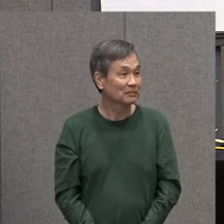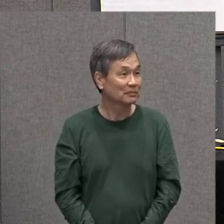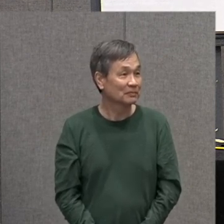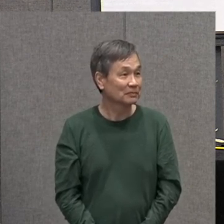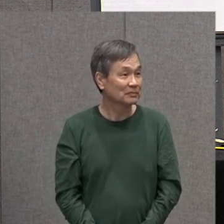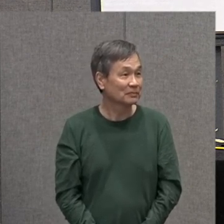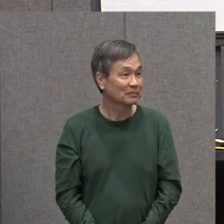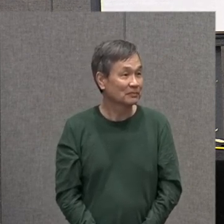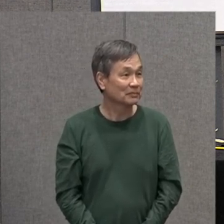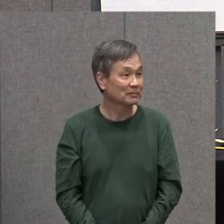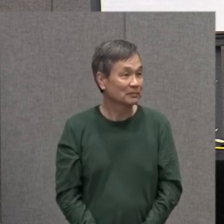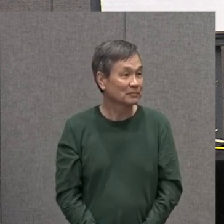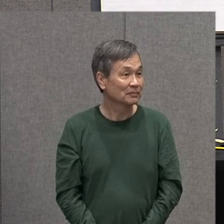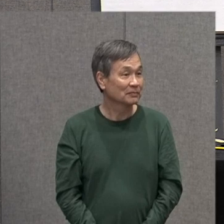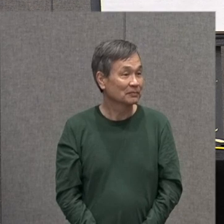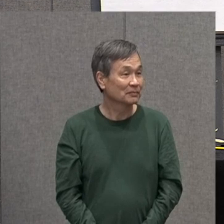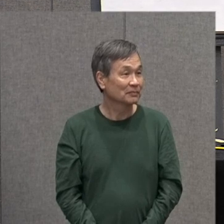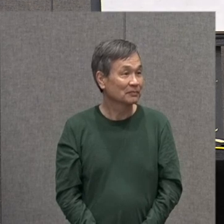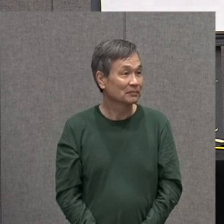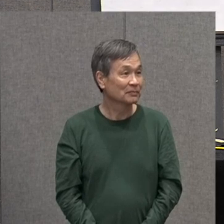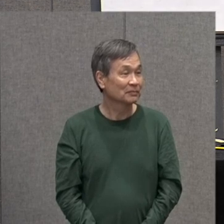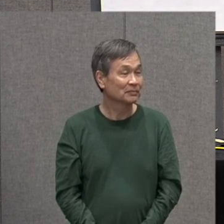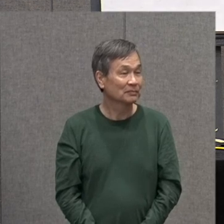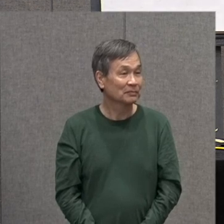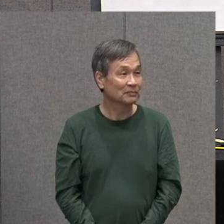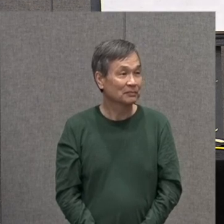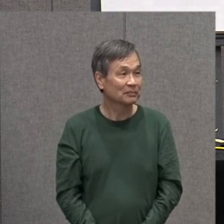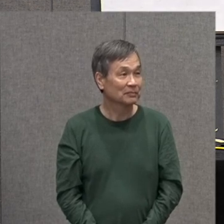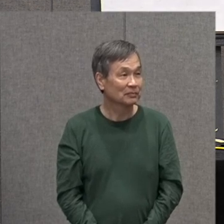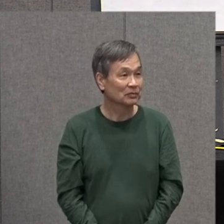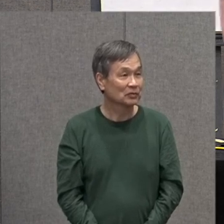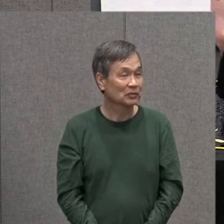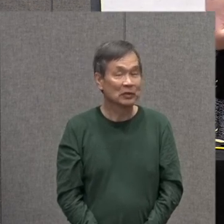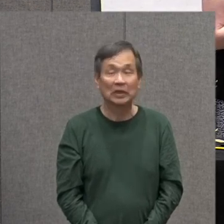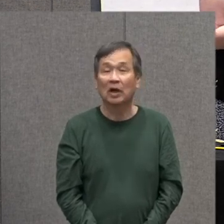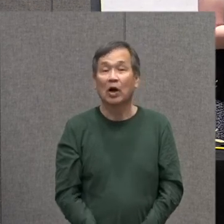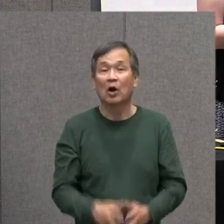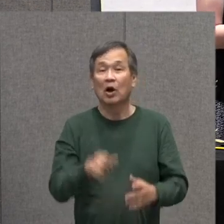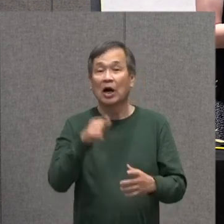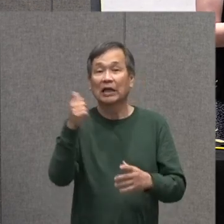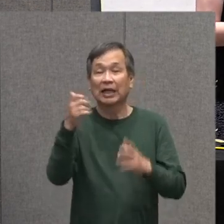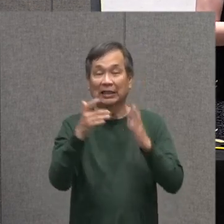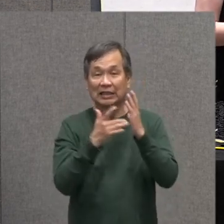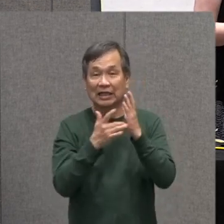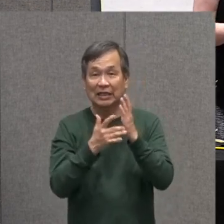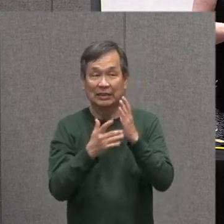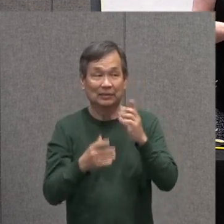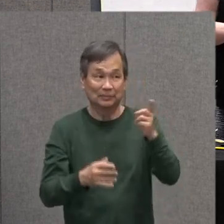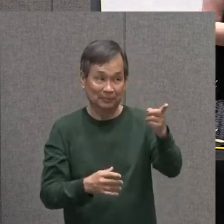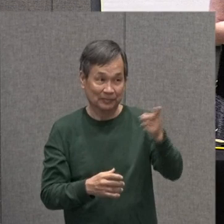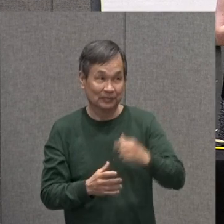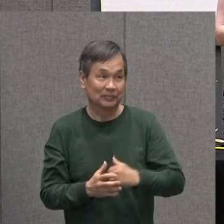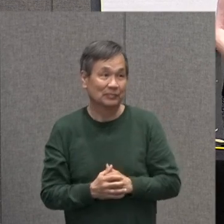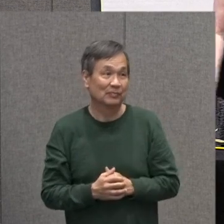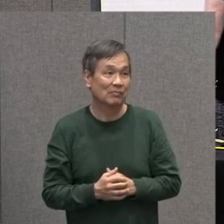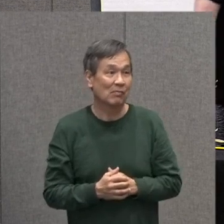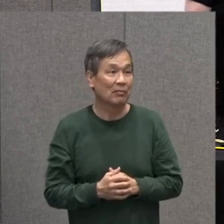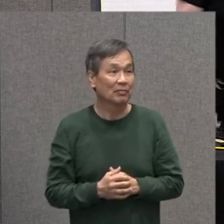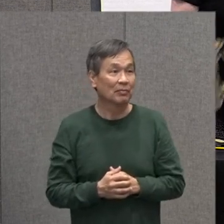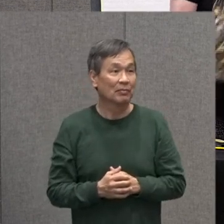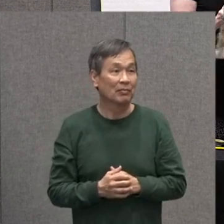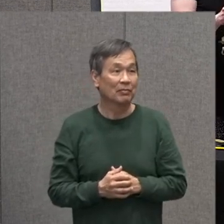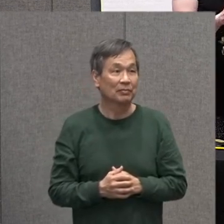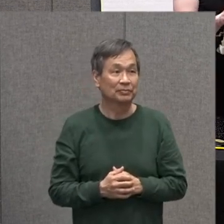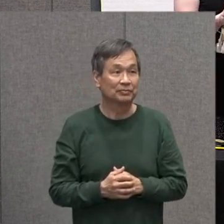All right. Okay. Do you want to show our friends how to make fringe? Oh, that's one yes. of my favorites too. Fringe,